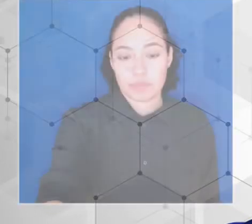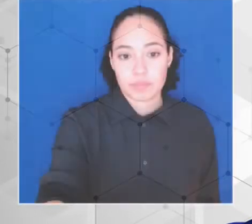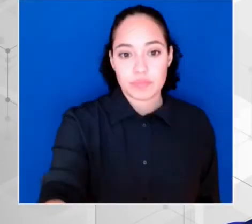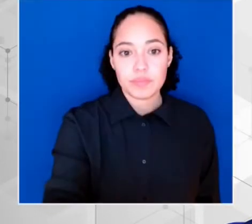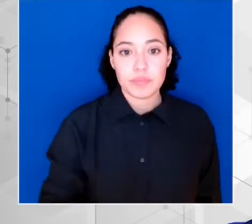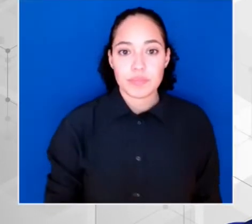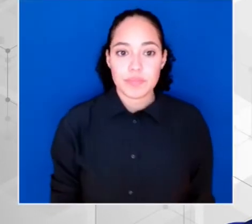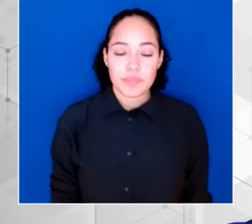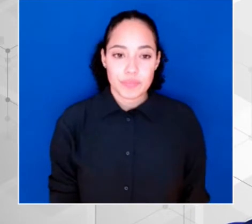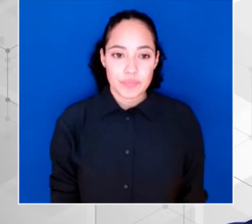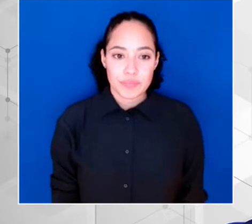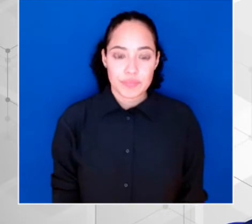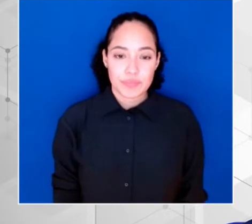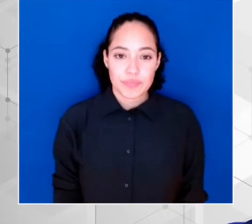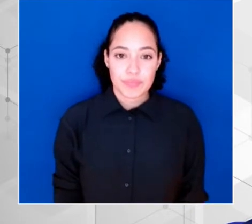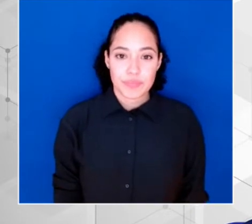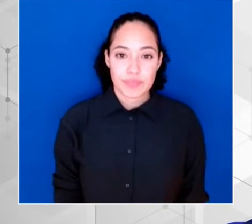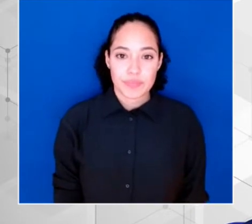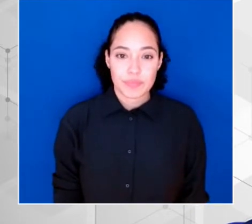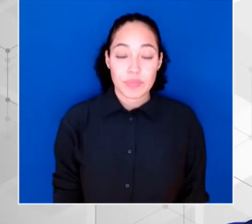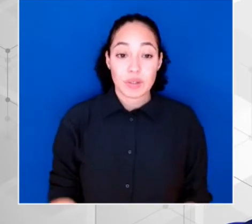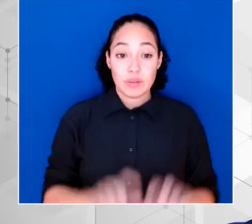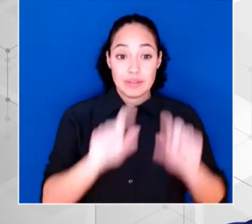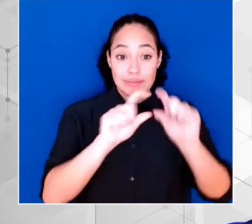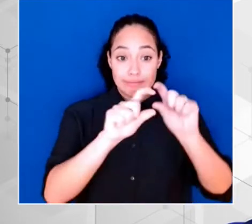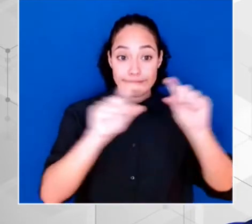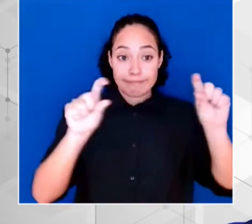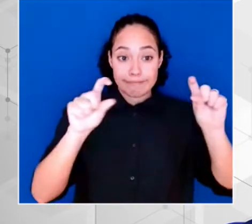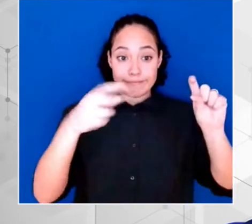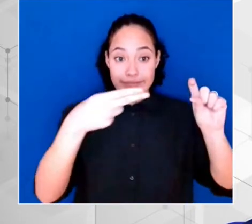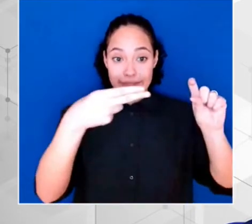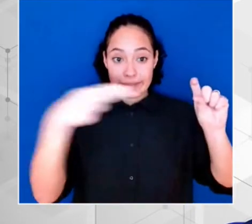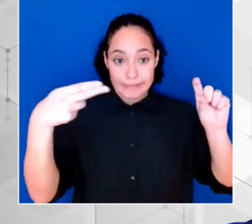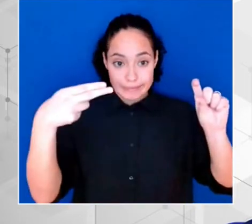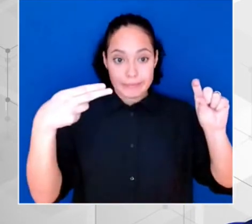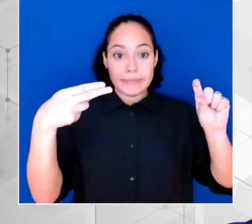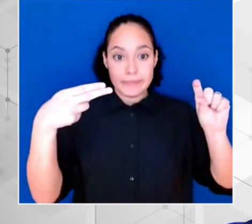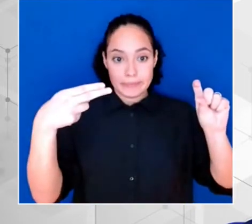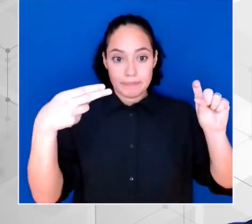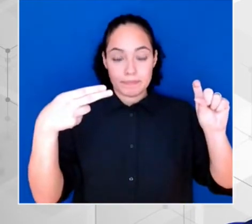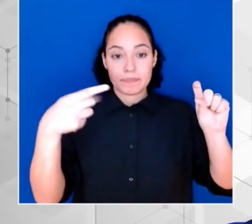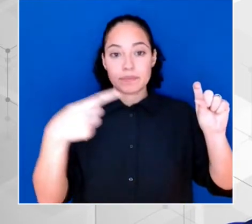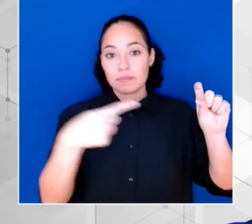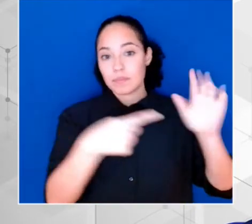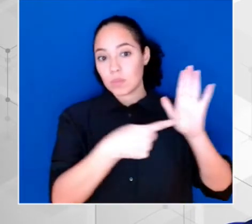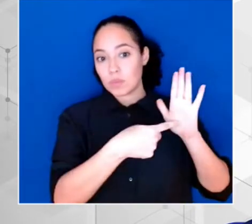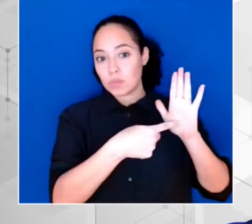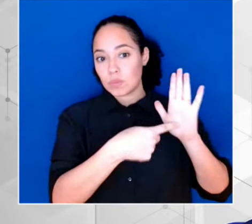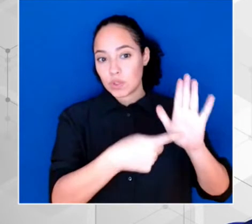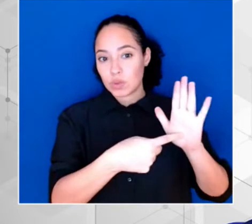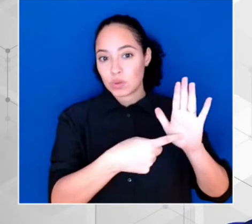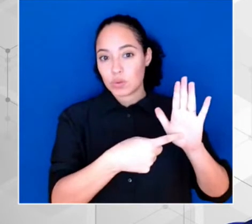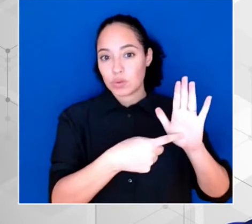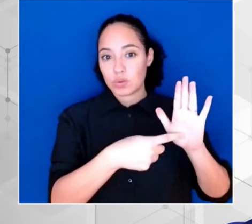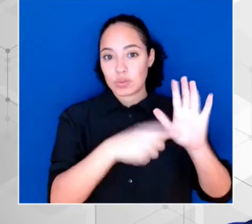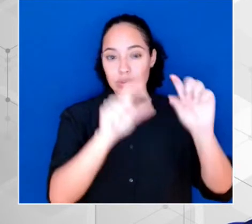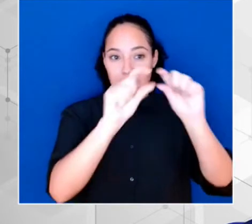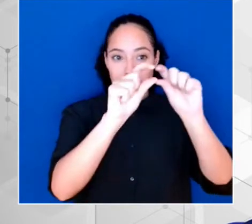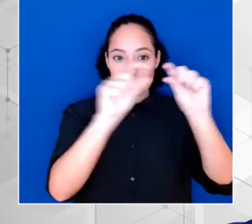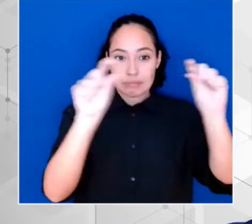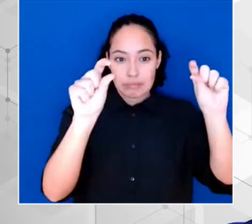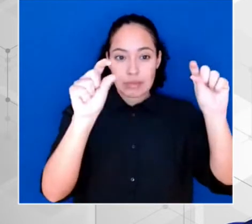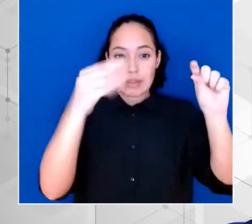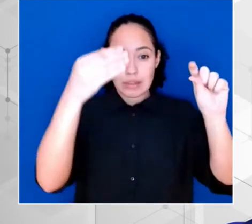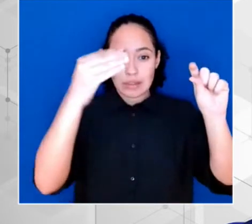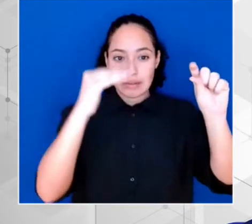of this element. So in this case, you can see the title is the lower one in the tree, and area labeled by